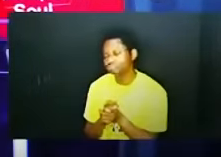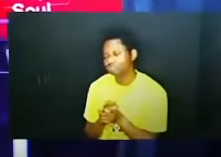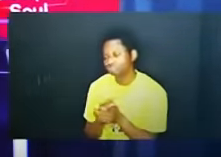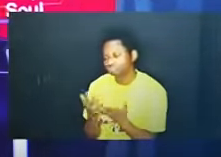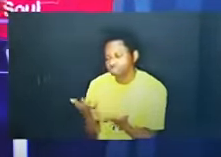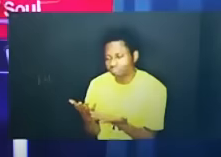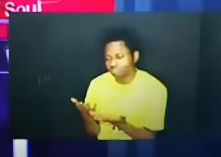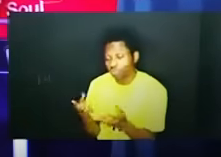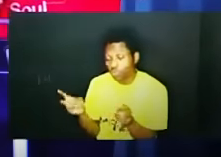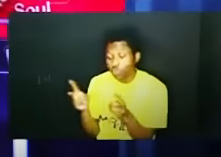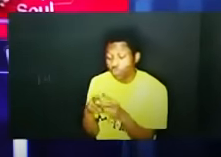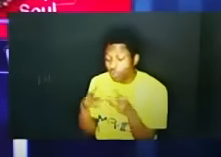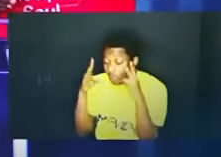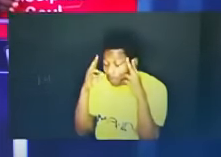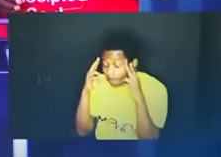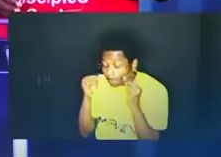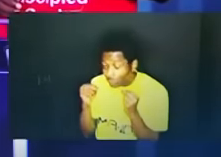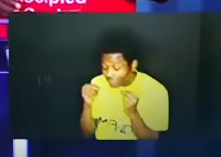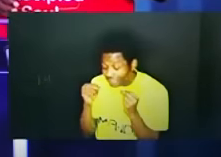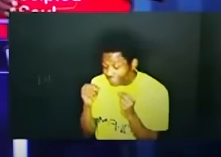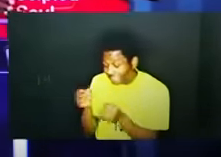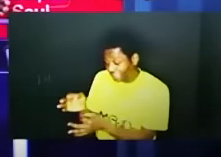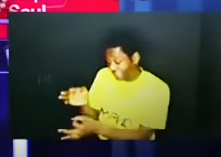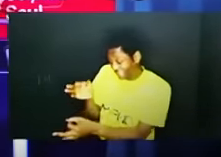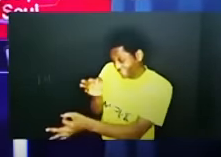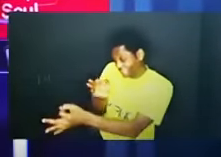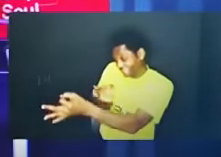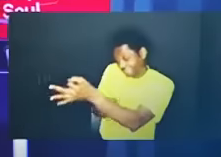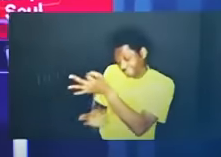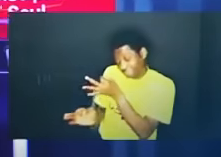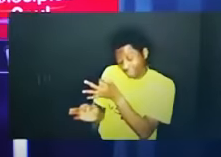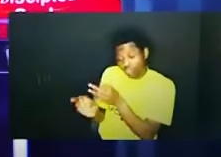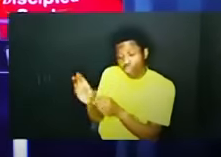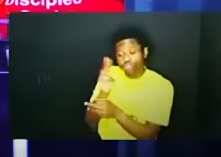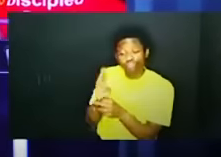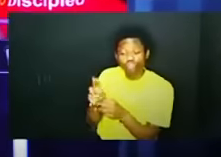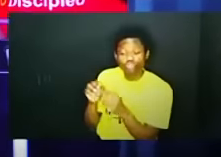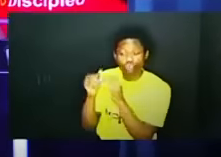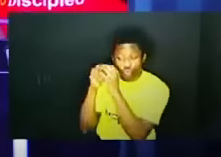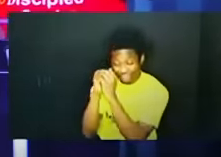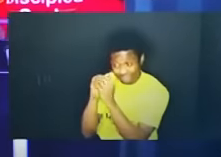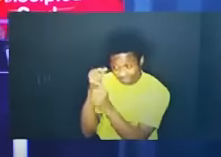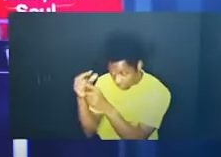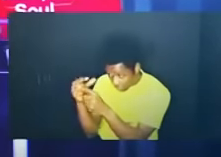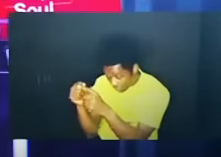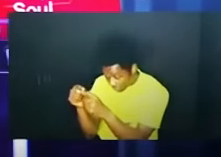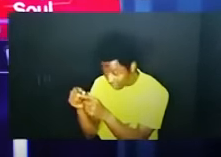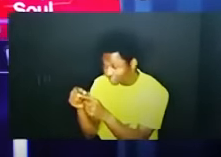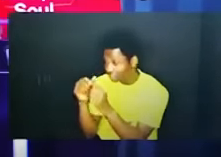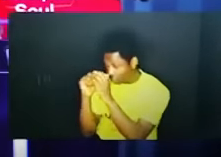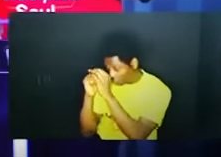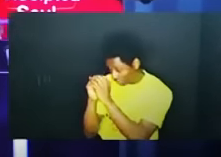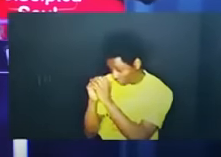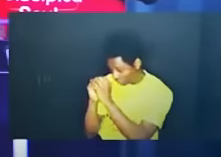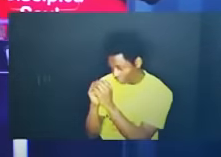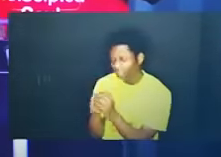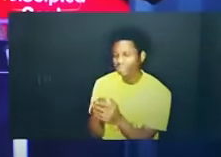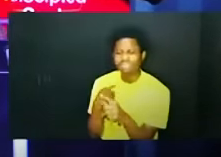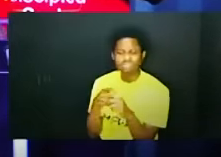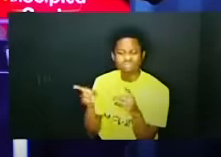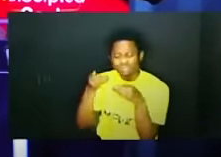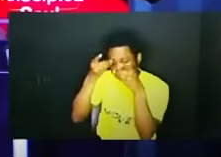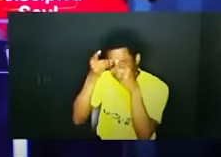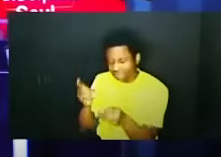Moses, instead of using the word worship, as in chapter 4, decided to use 2